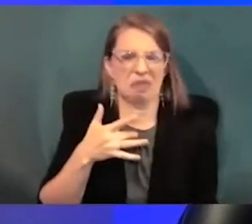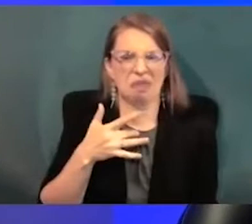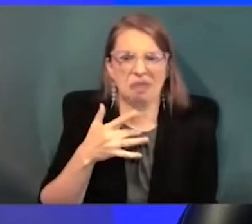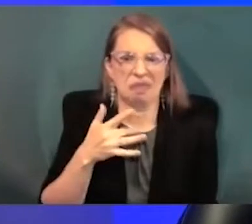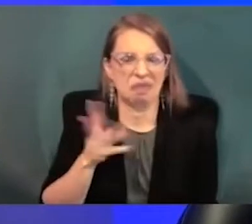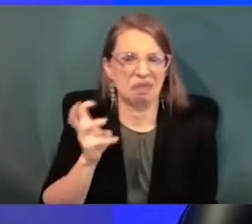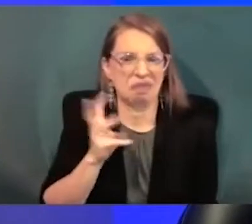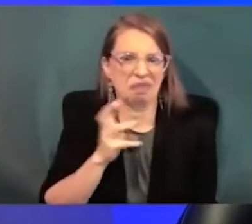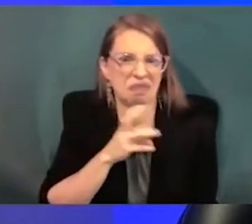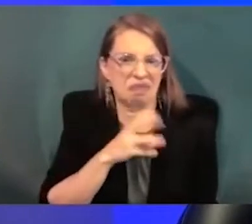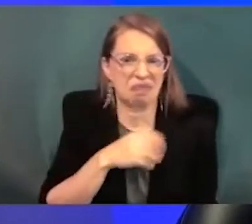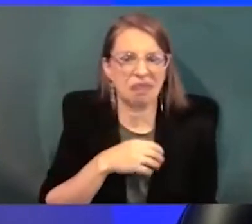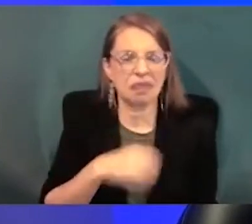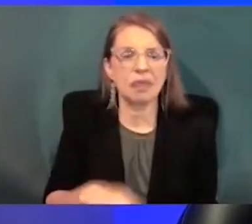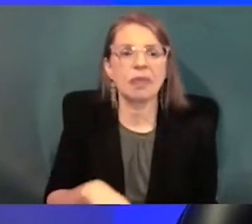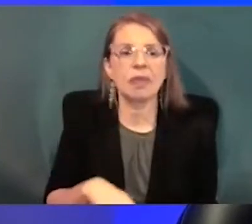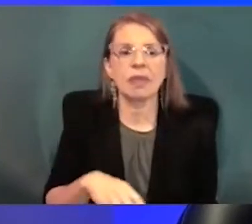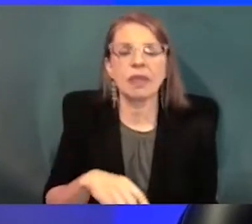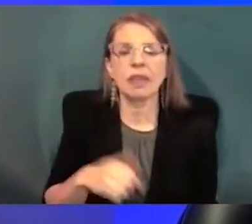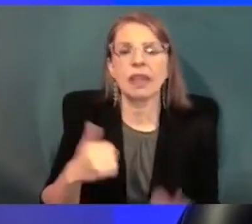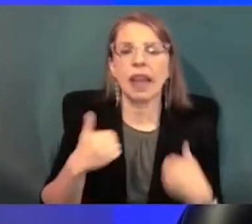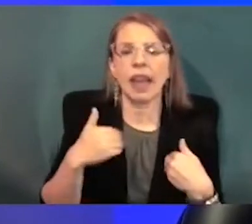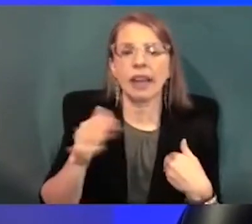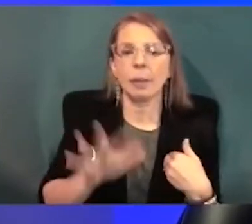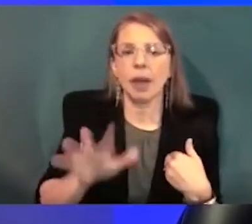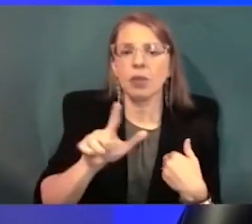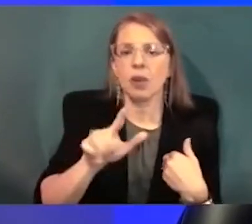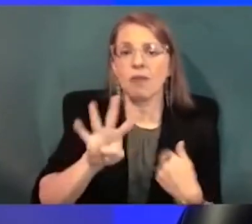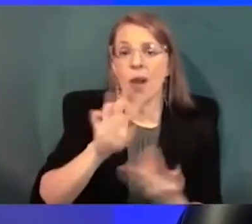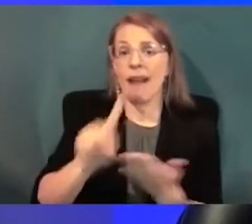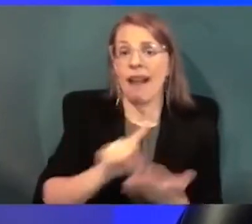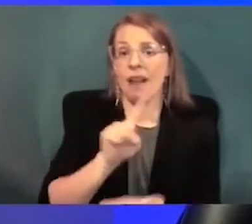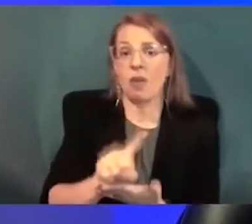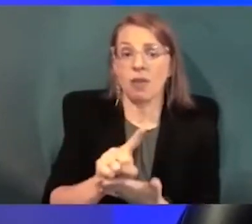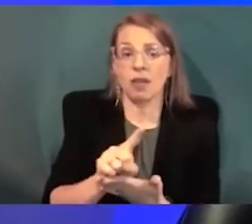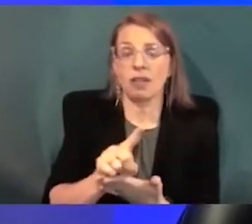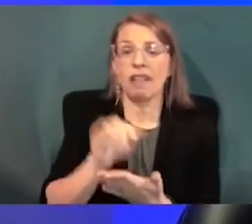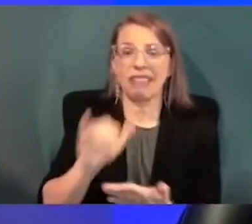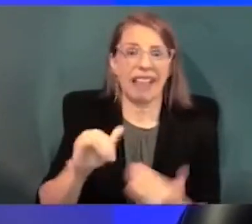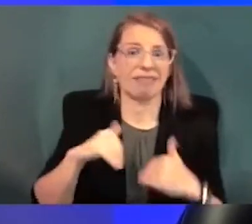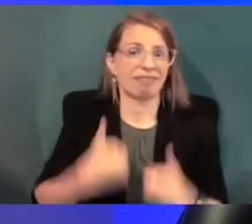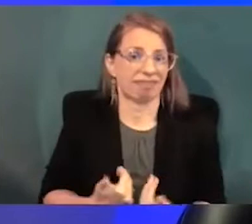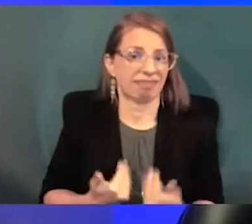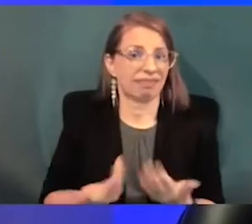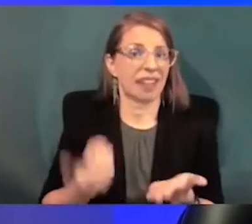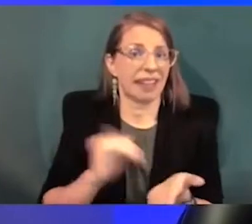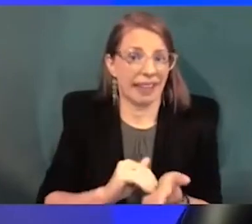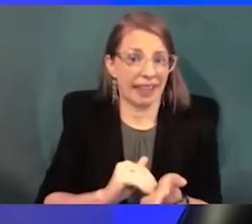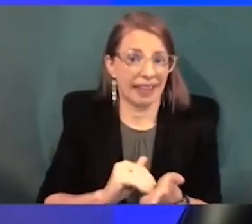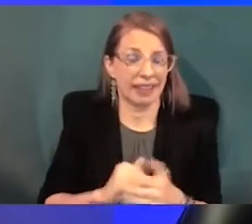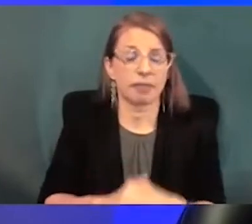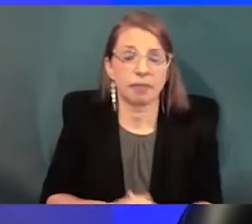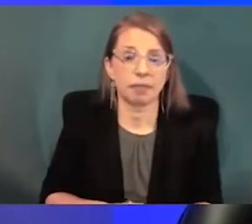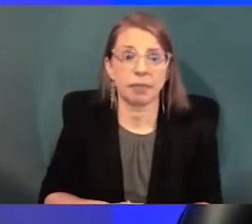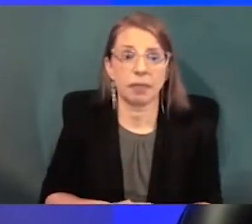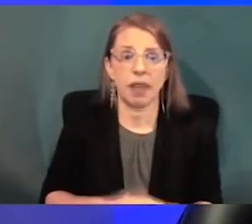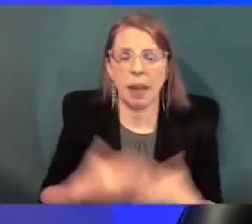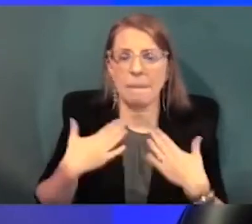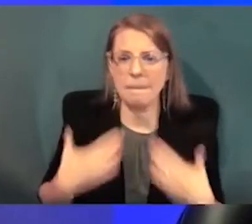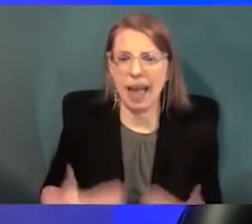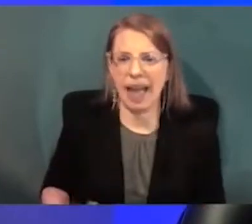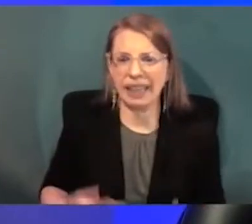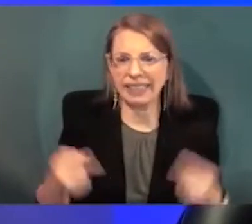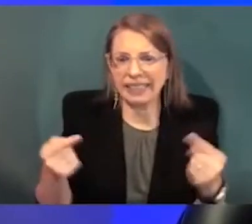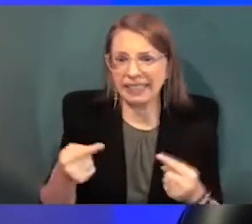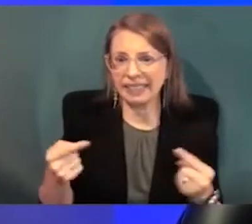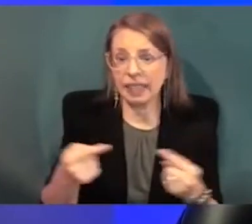and I had about 24 hours of that fatigue again, and body aches. But then